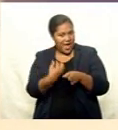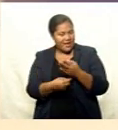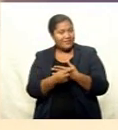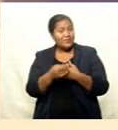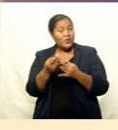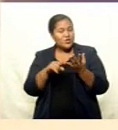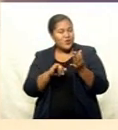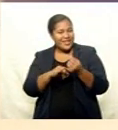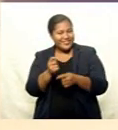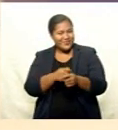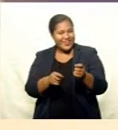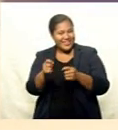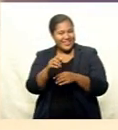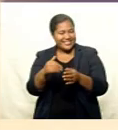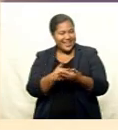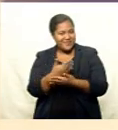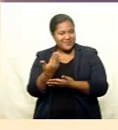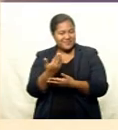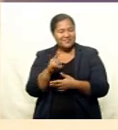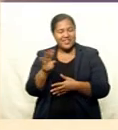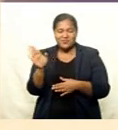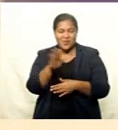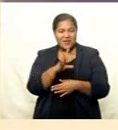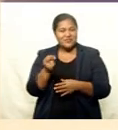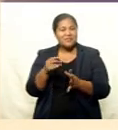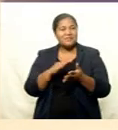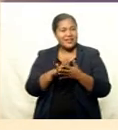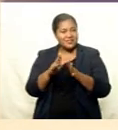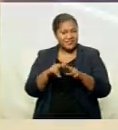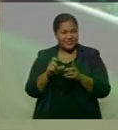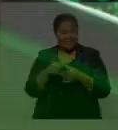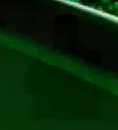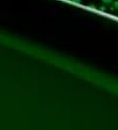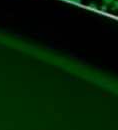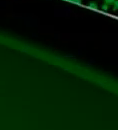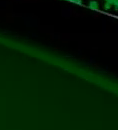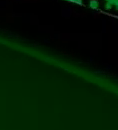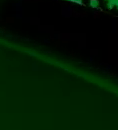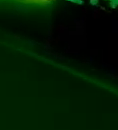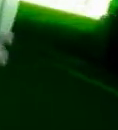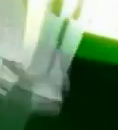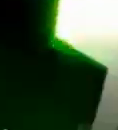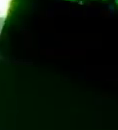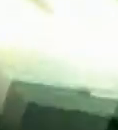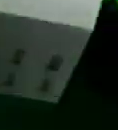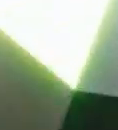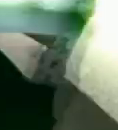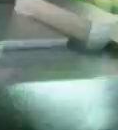trading day. That's all for the week from HFC Bank, Vinaka.